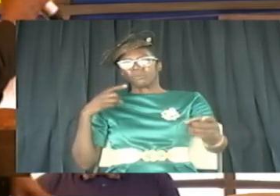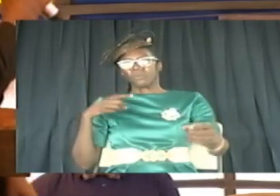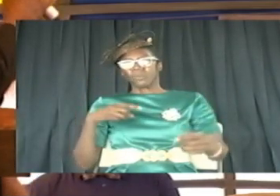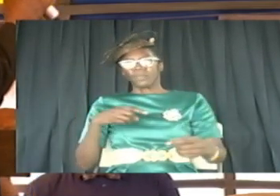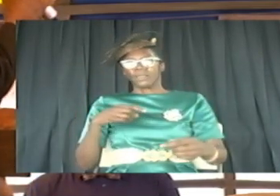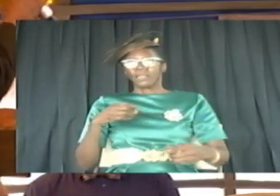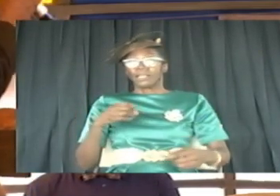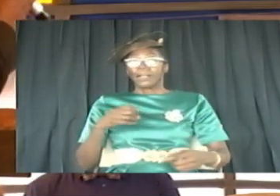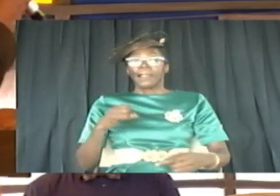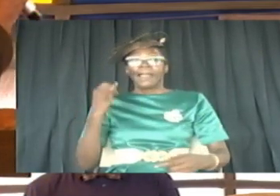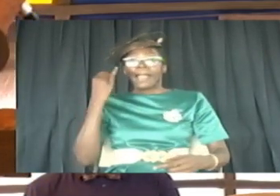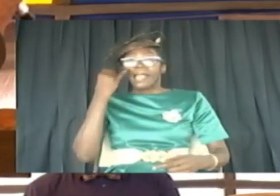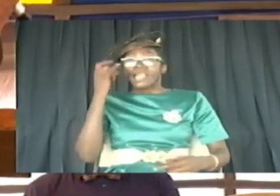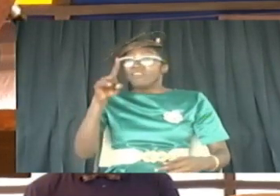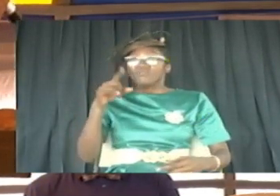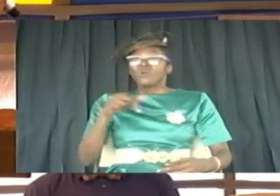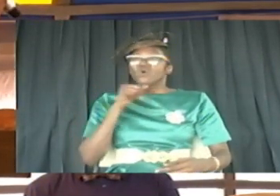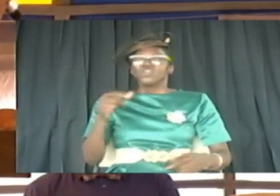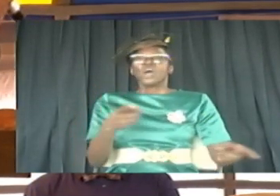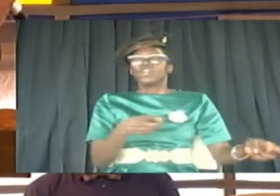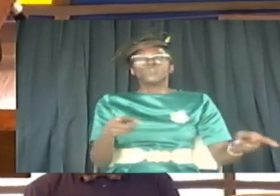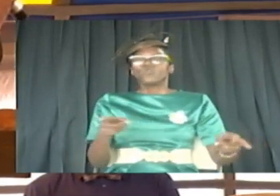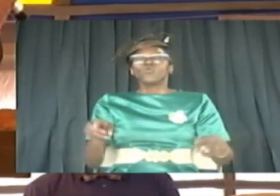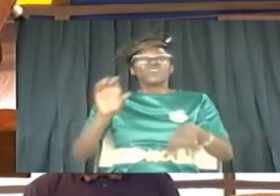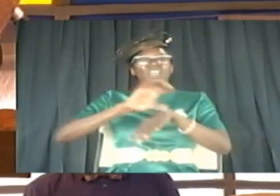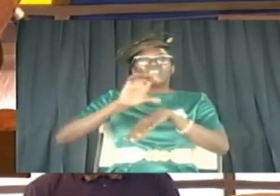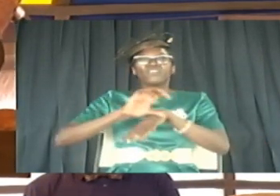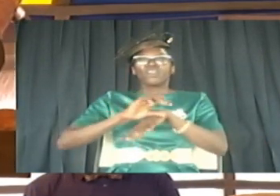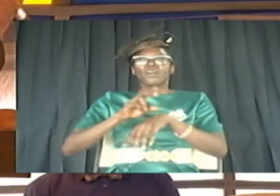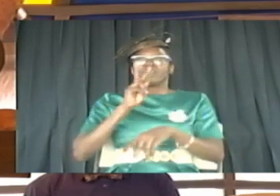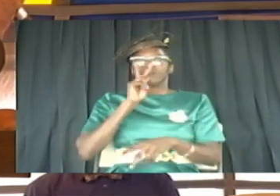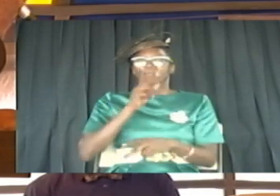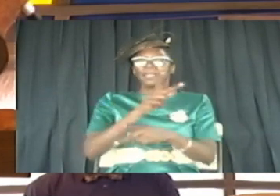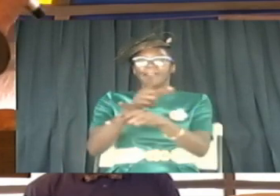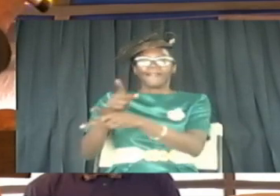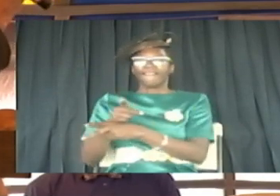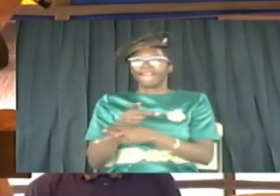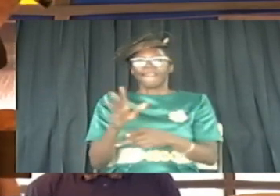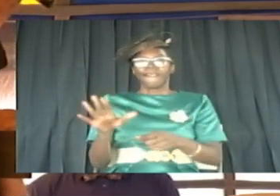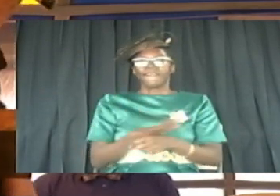wouldn't do it in church, be careful